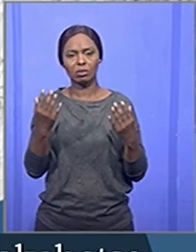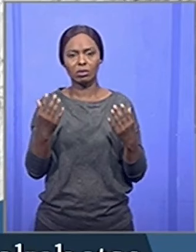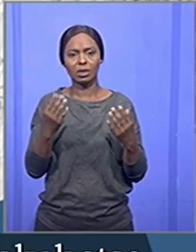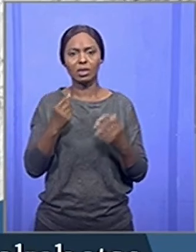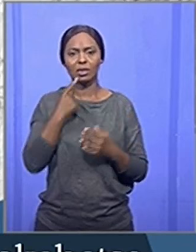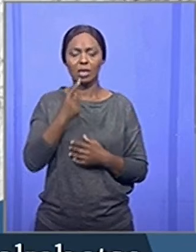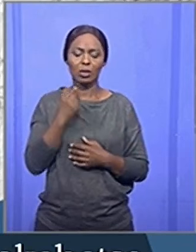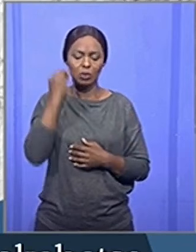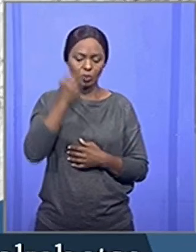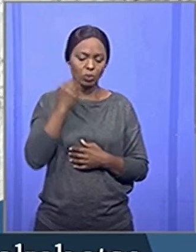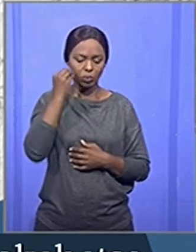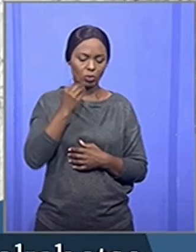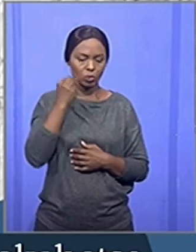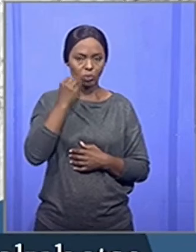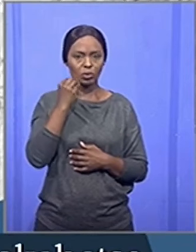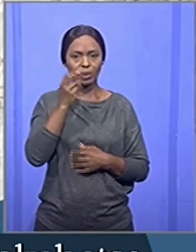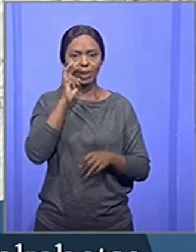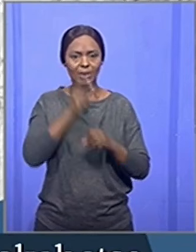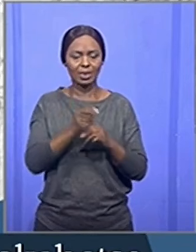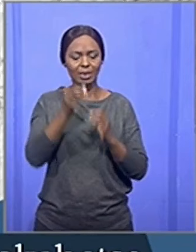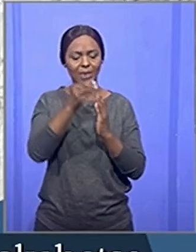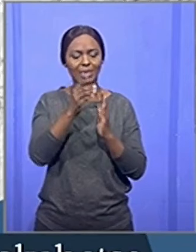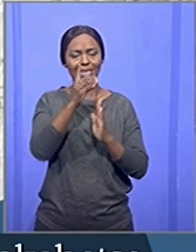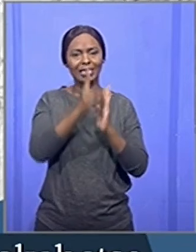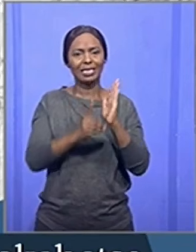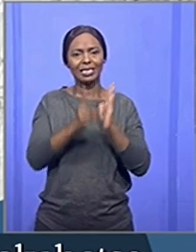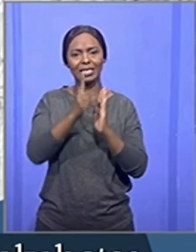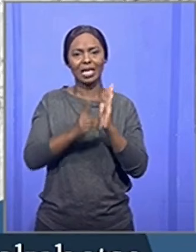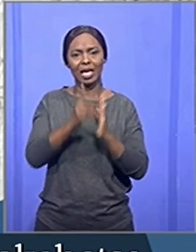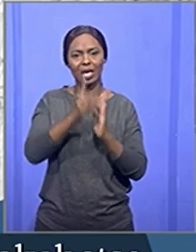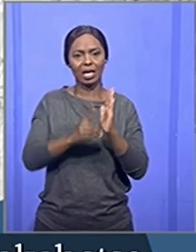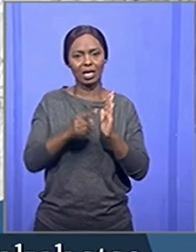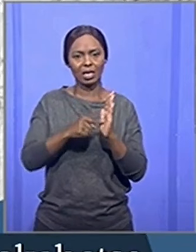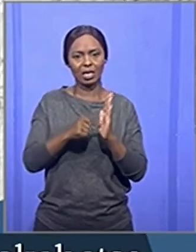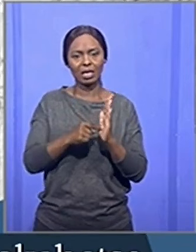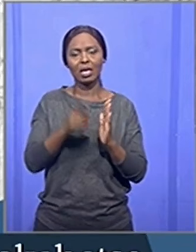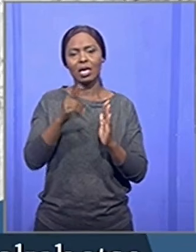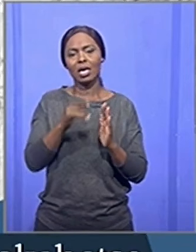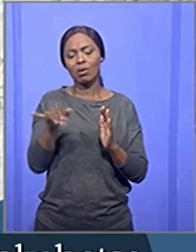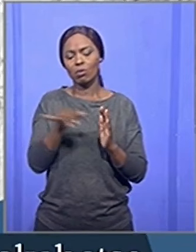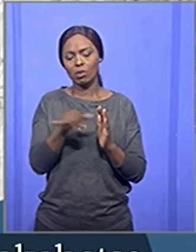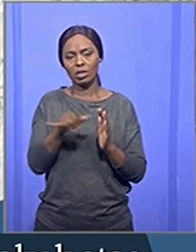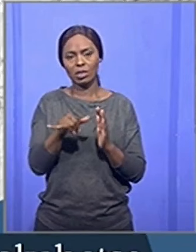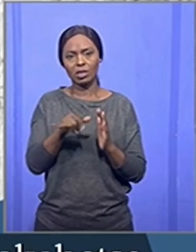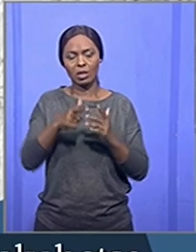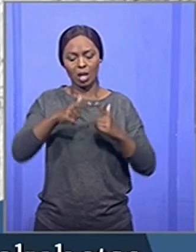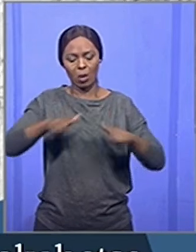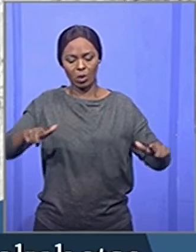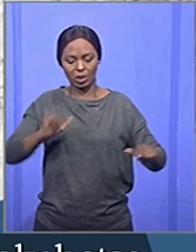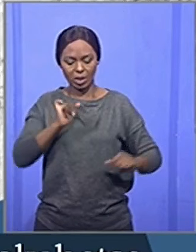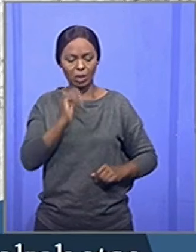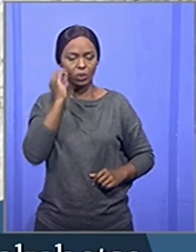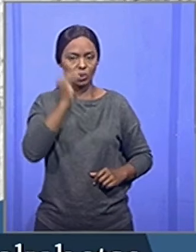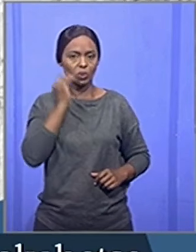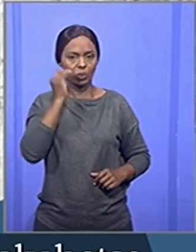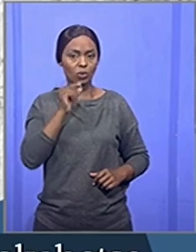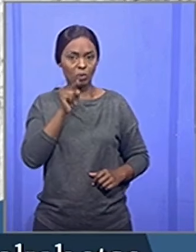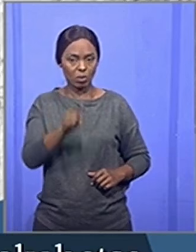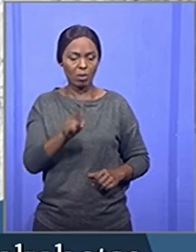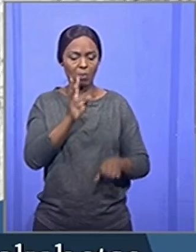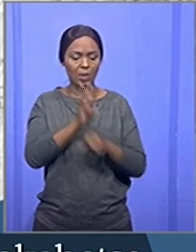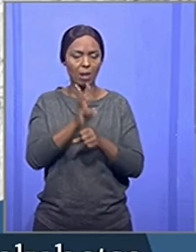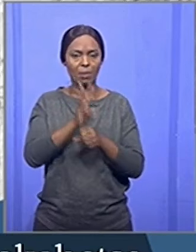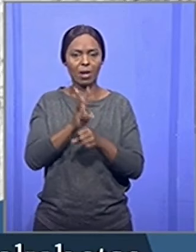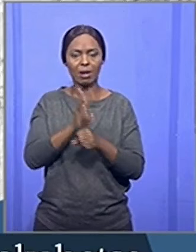se hole re hloka dictionary tse ntseng di haella tsa puo ya rona ya Sesotho mme Makgetha ke nngwe ya dintho tse wa neng a lla ka